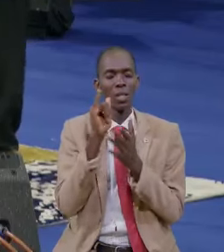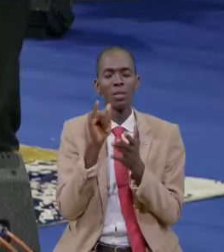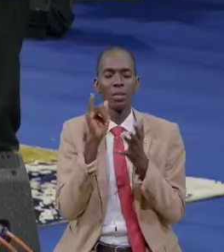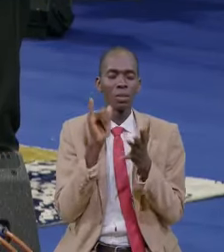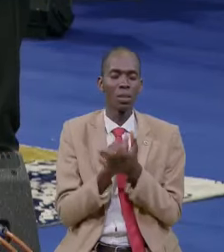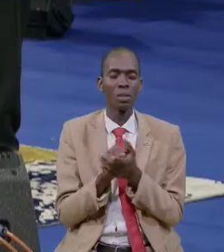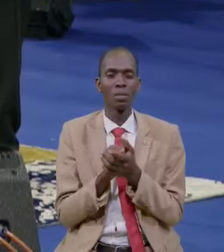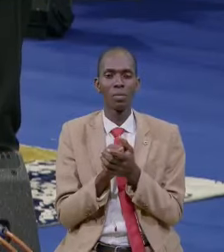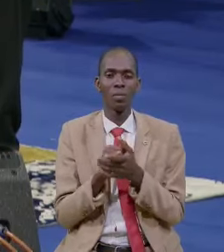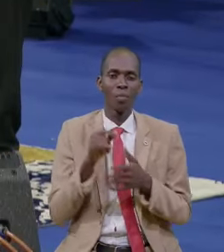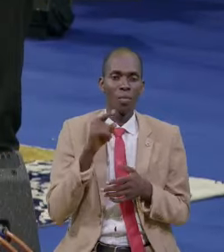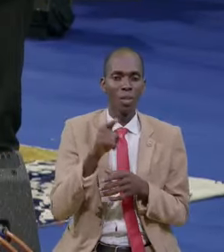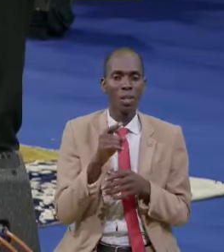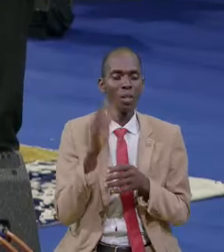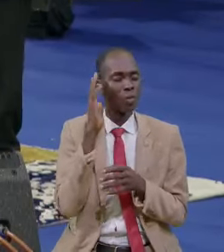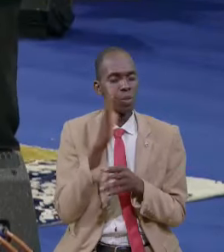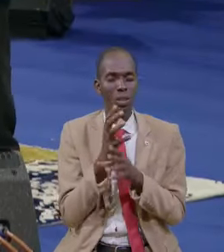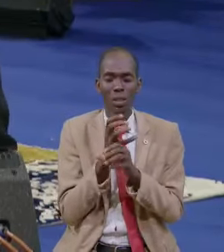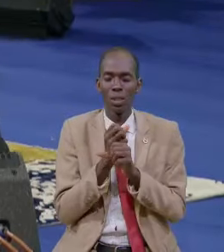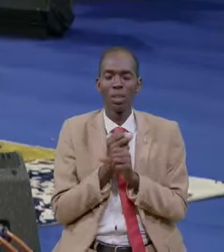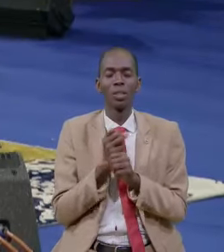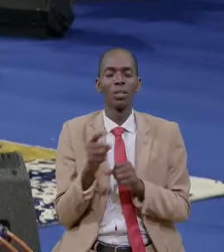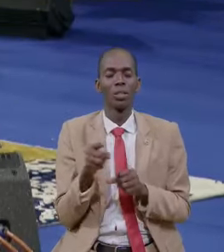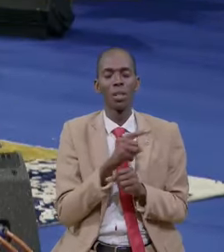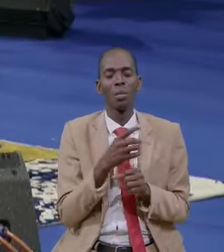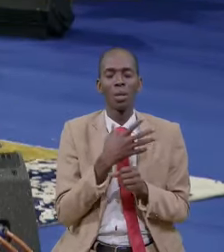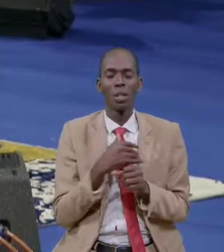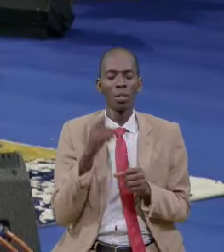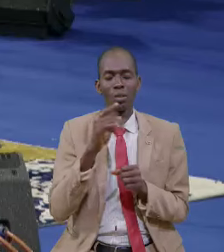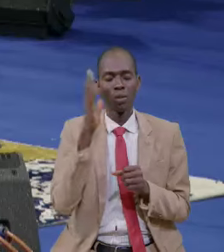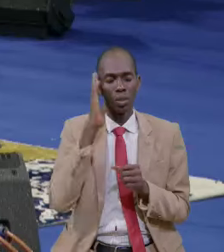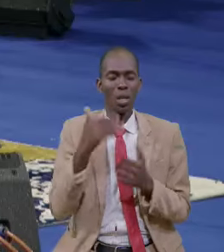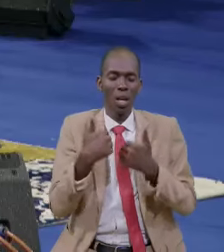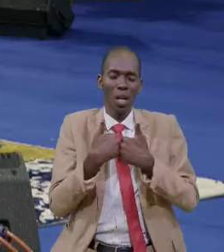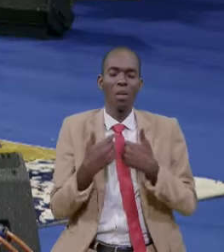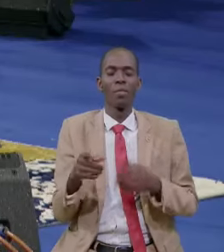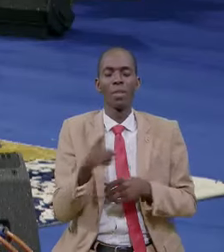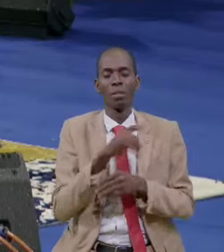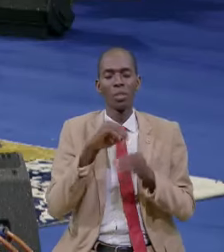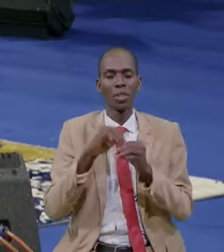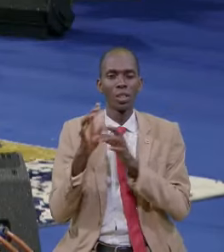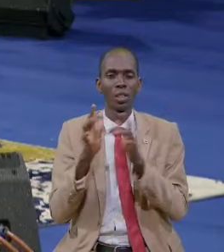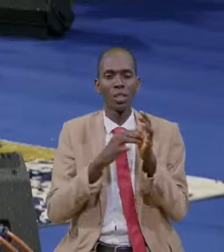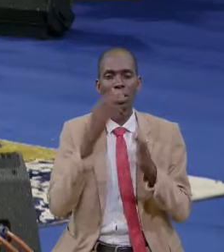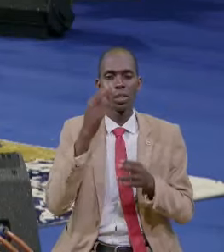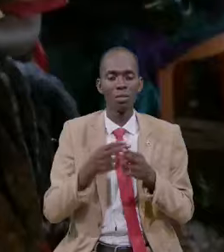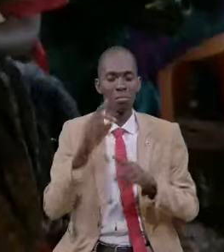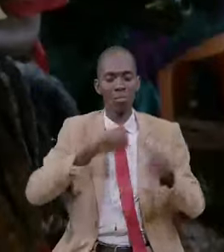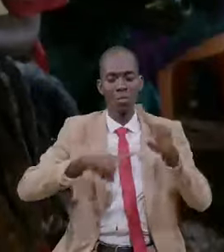receive them and ye shall have them. Tonight I have.